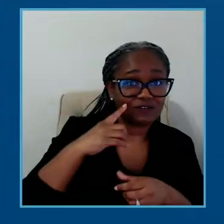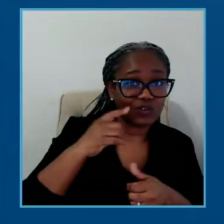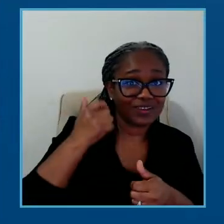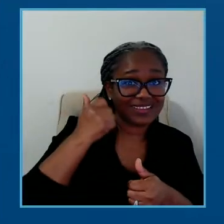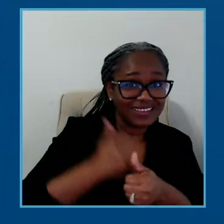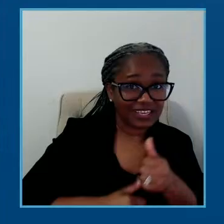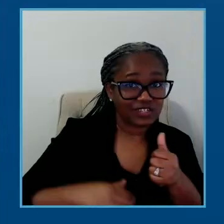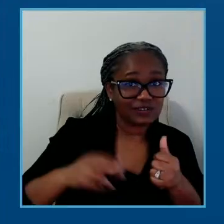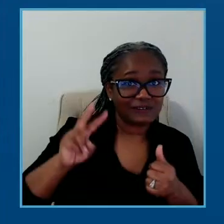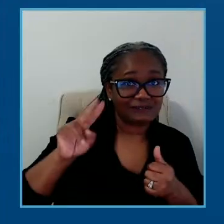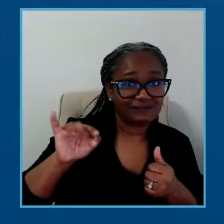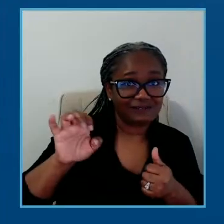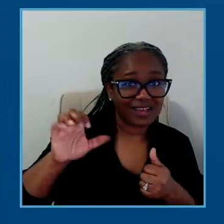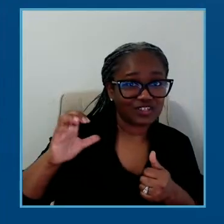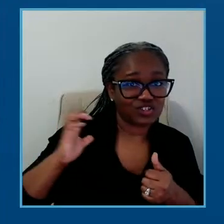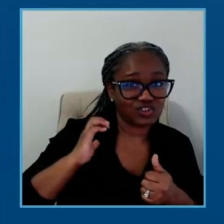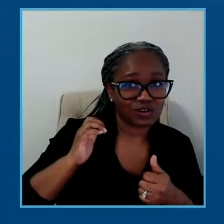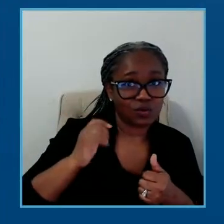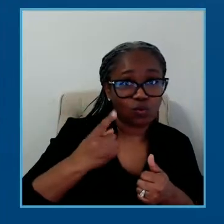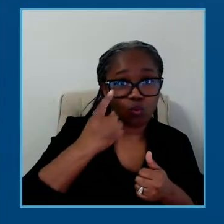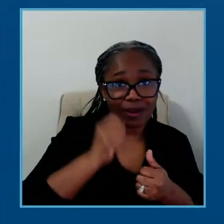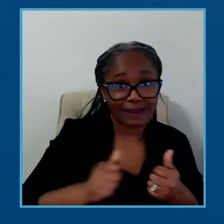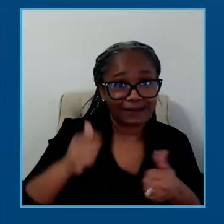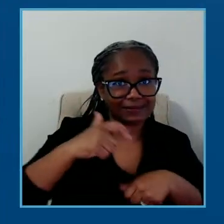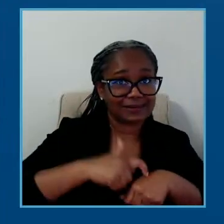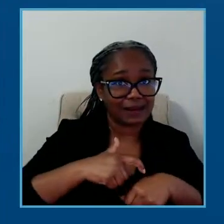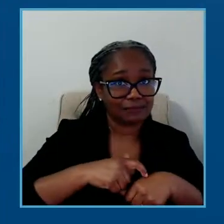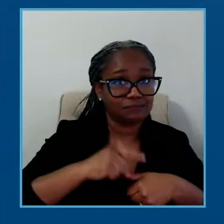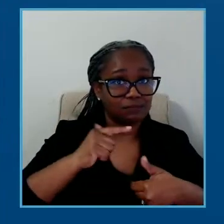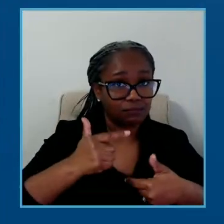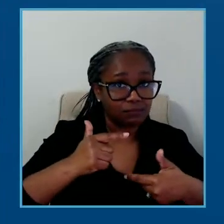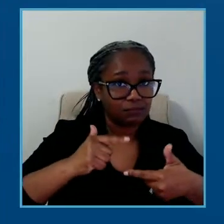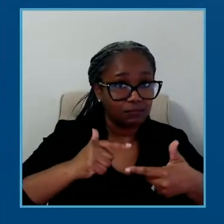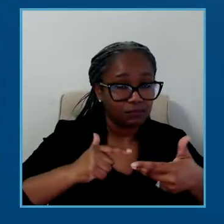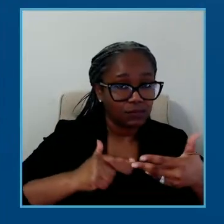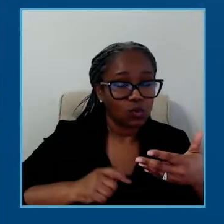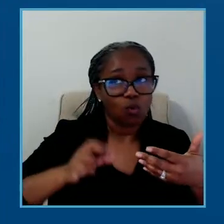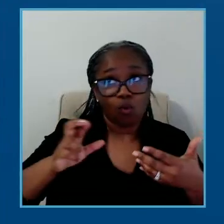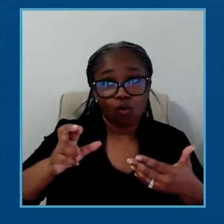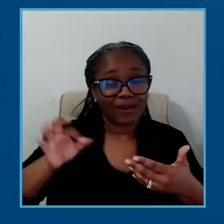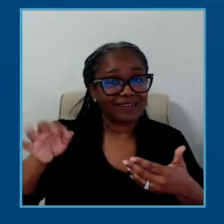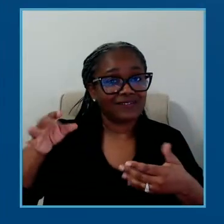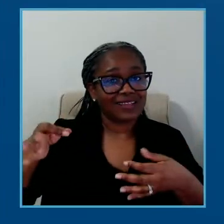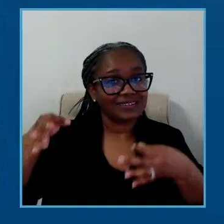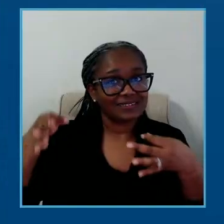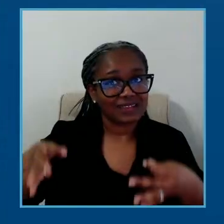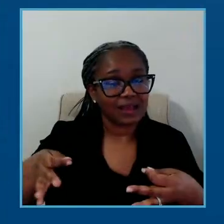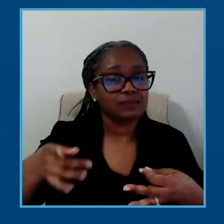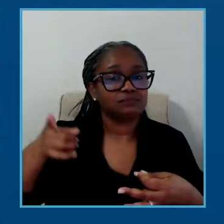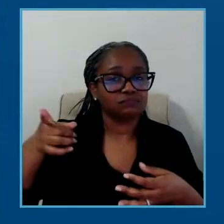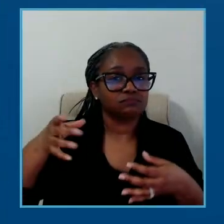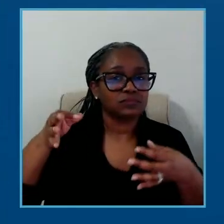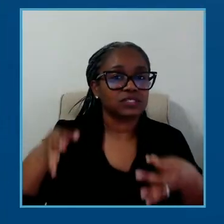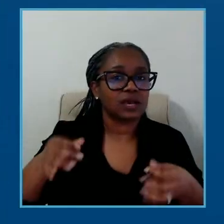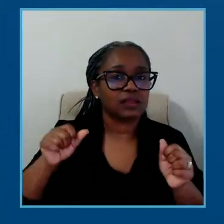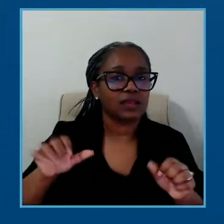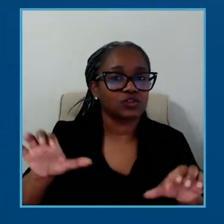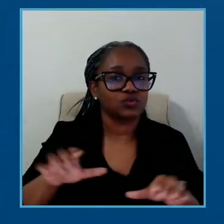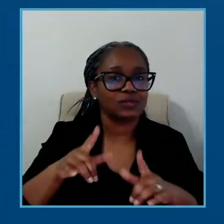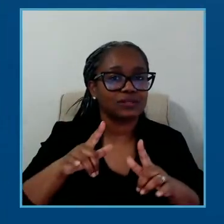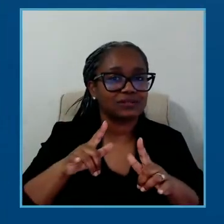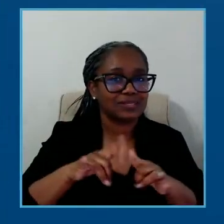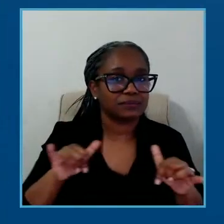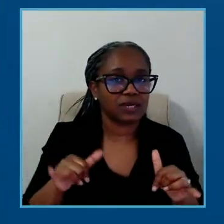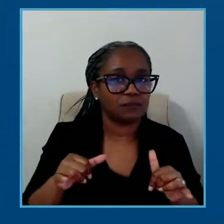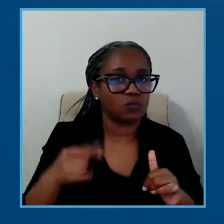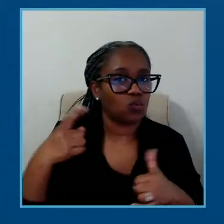of all candidates of the appropriate gender, or subject to their discretion, they can do this all at once. The rules of procedure that were adopted